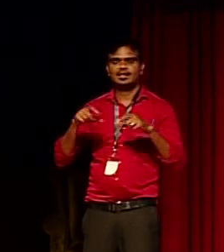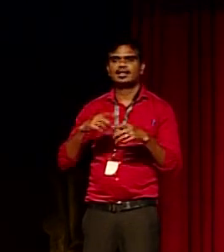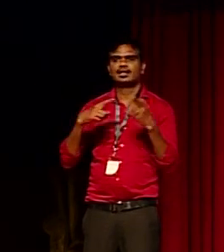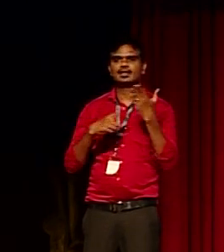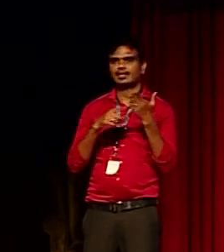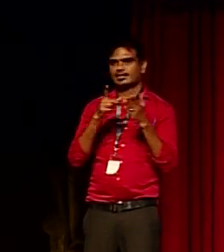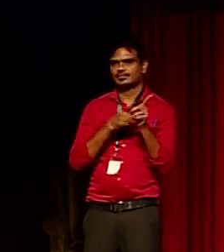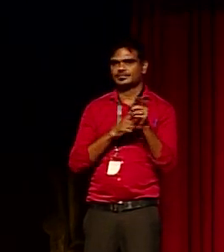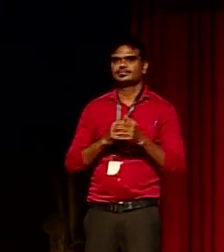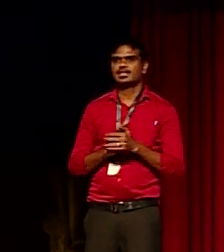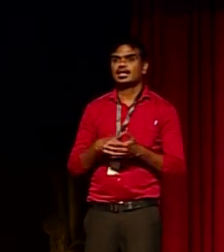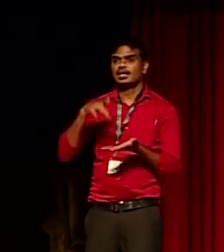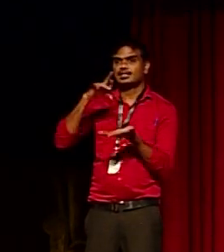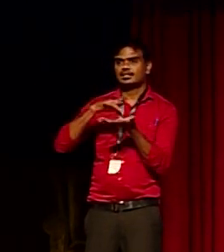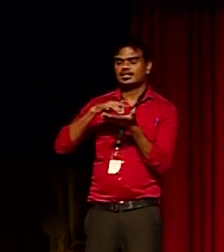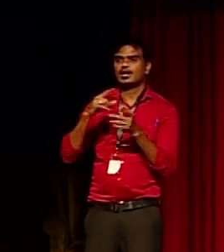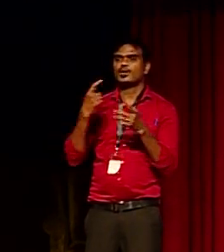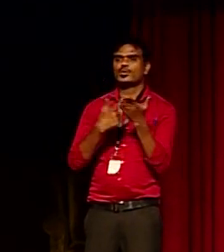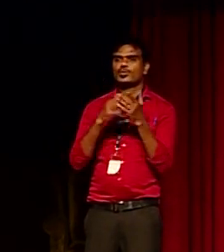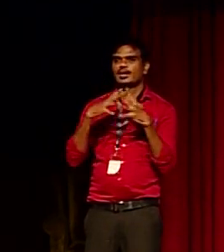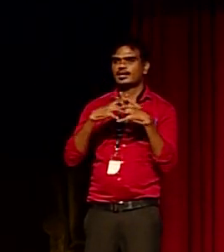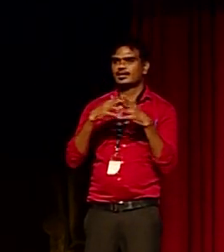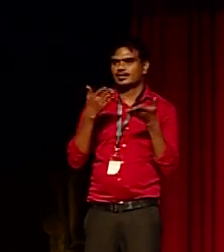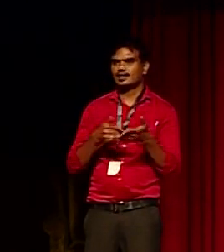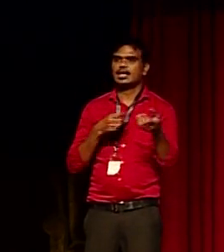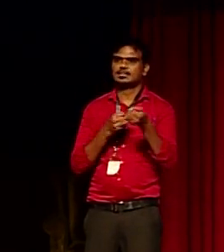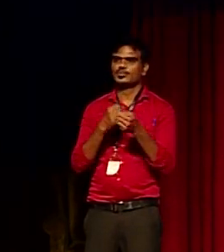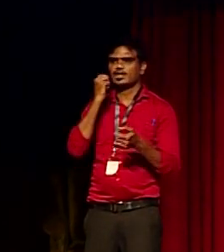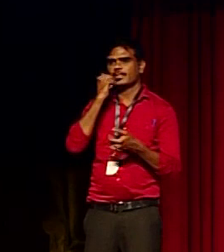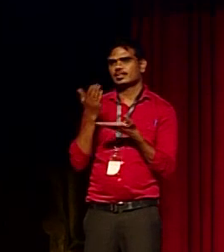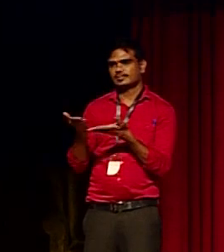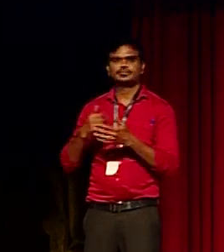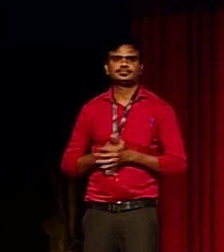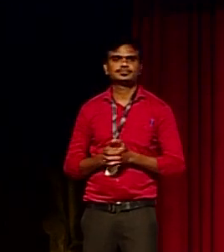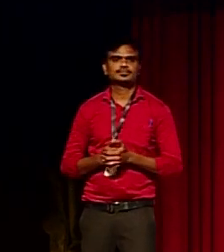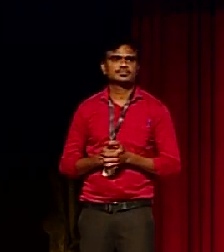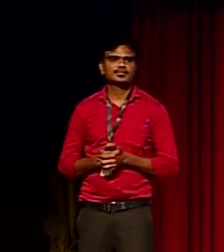tailor at a center in Rwanda, and he's now supporting his mother.